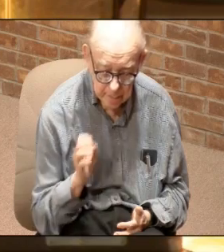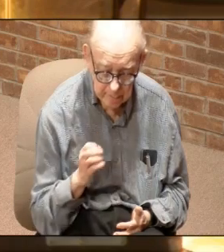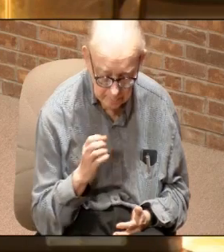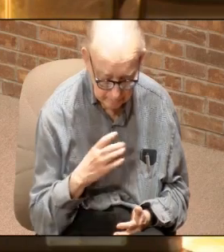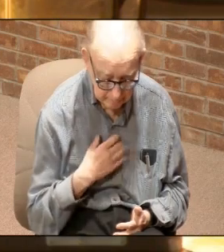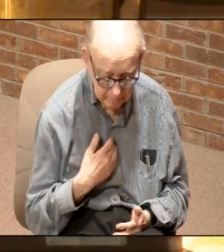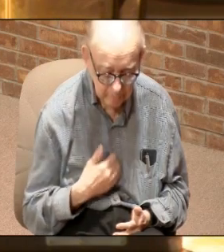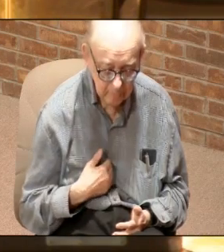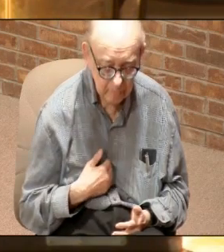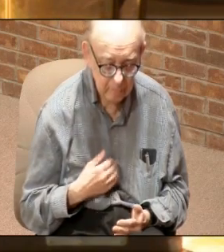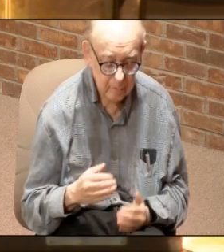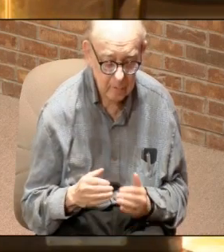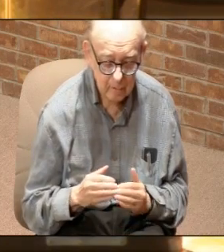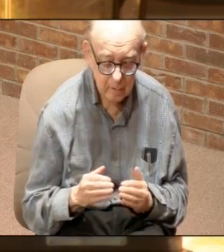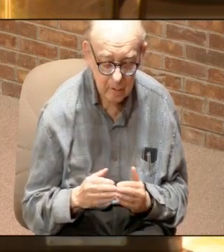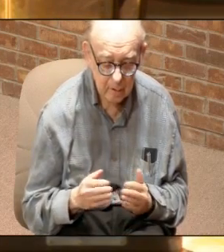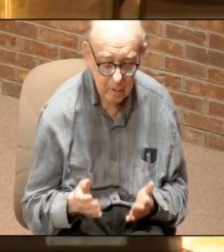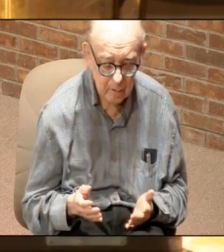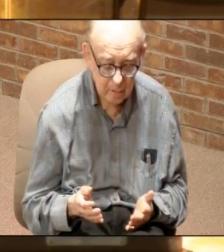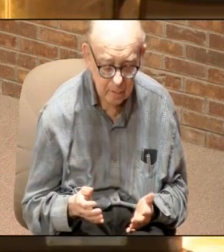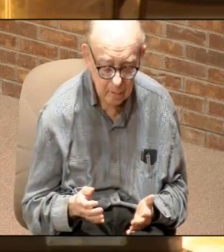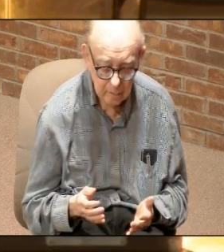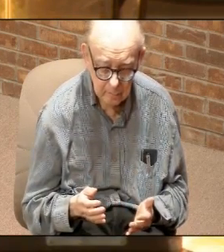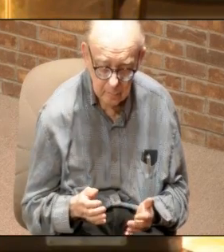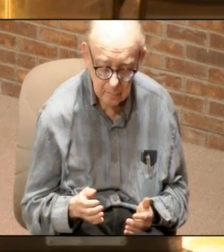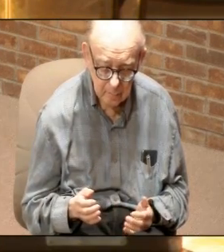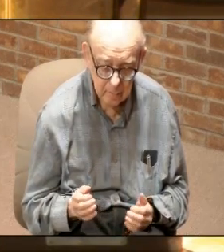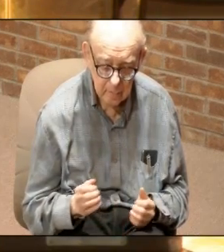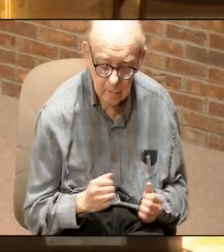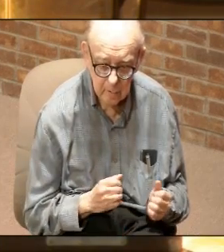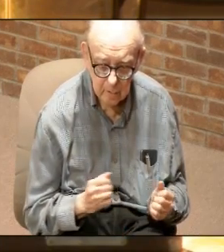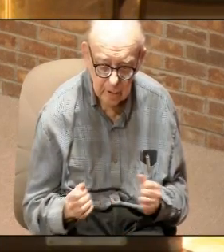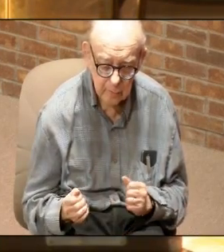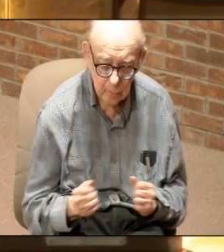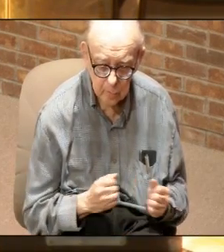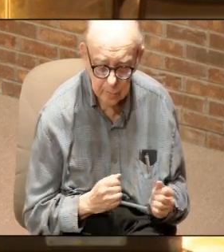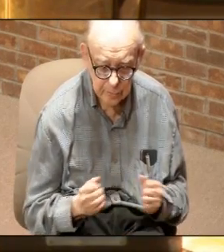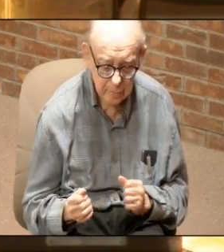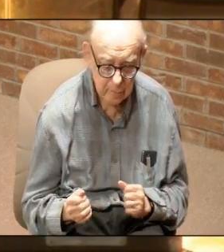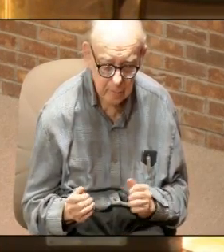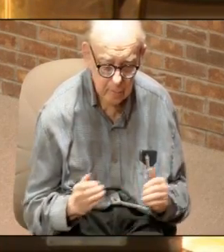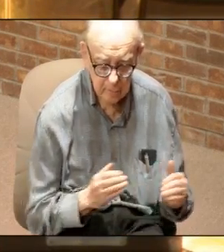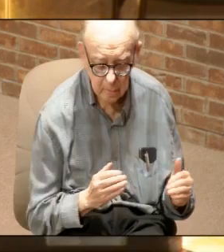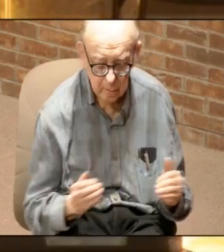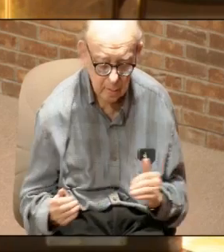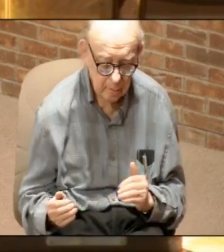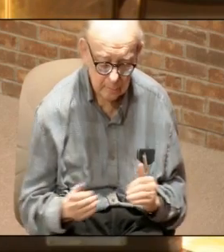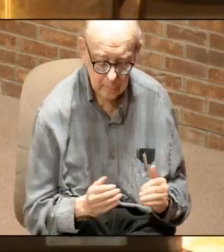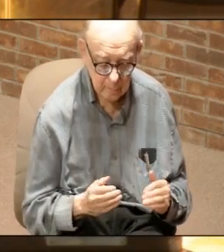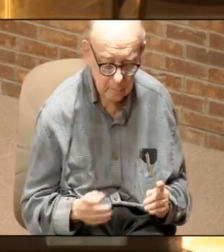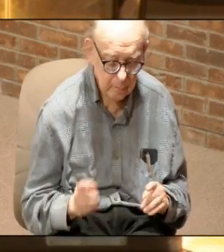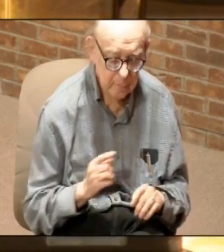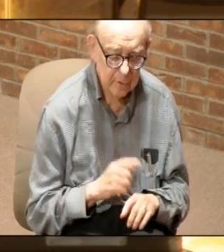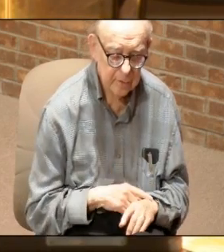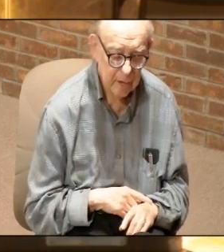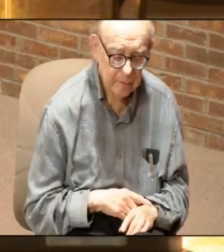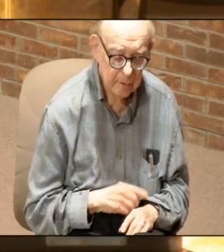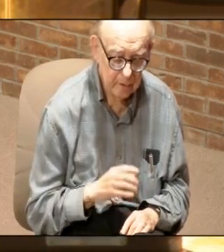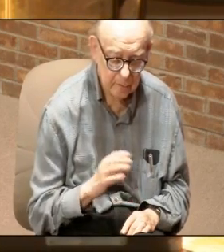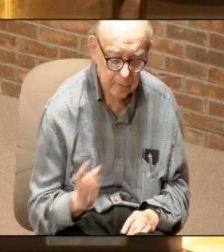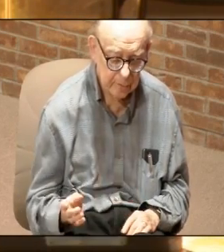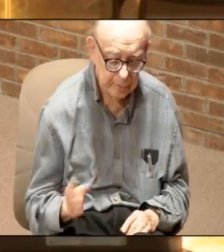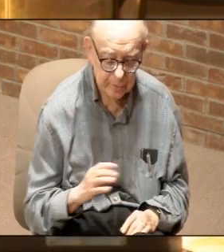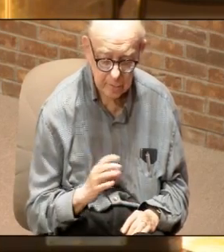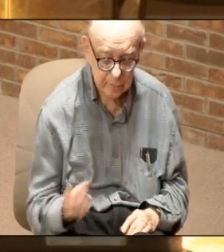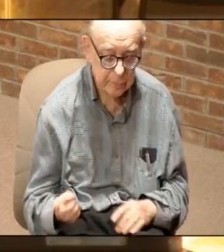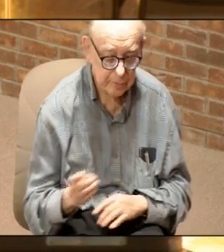I mean, even at war, when they had wars, during that period of Christmas, on Christmas